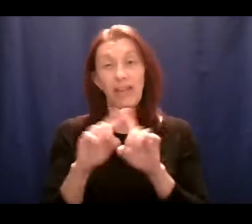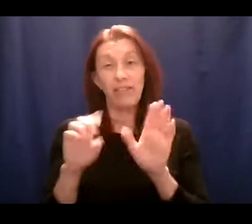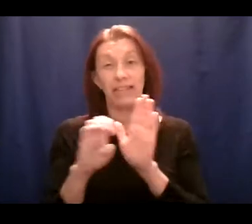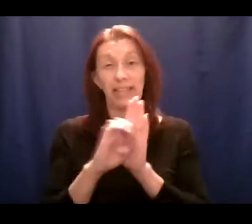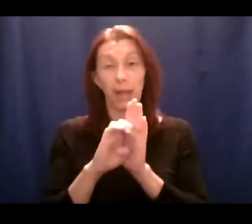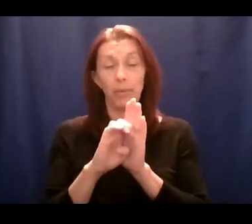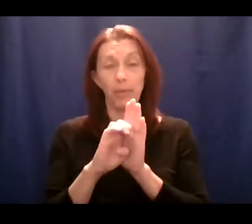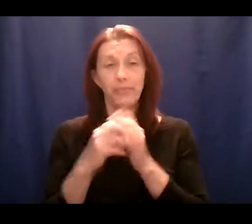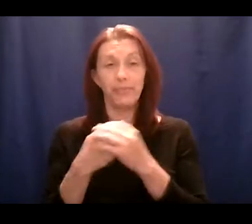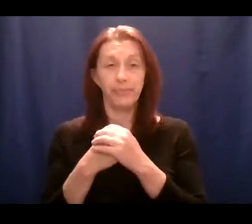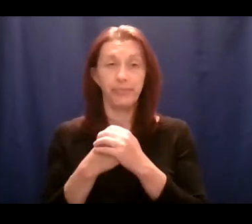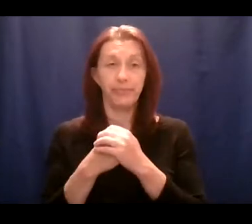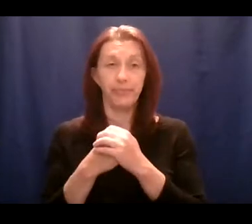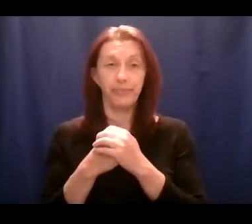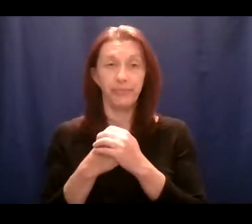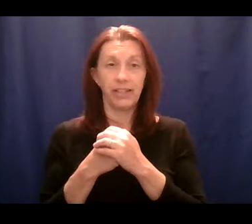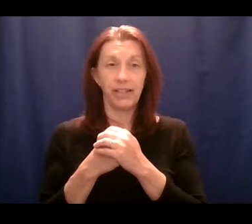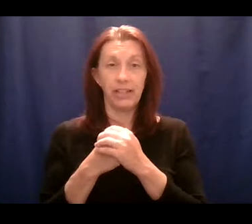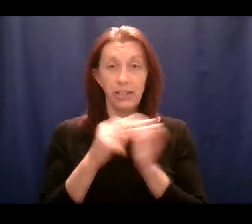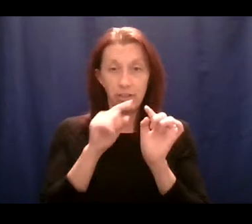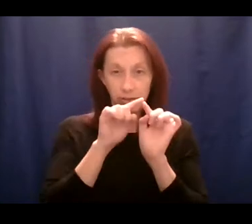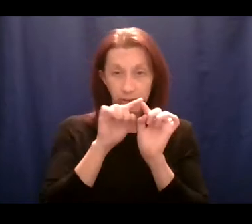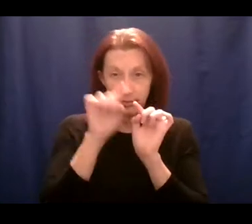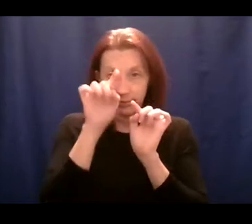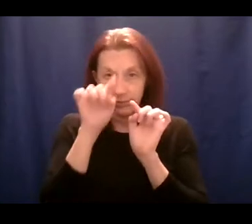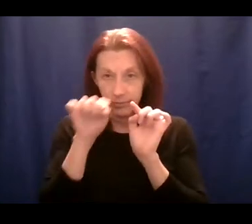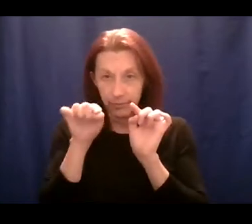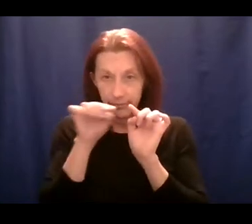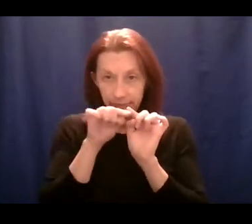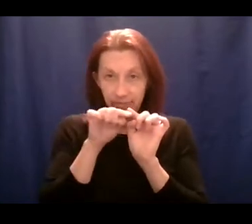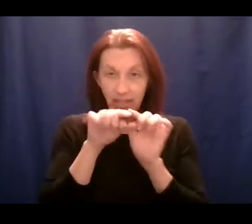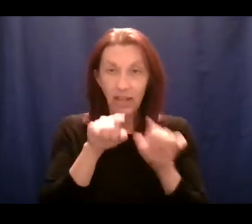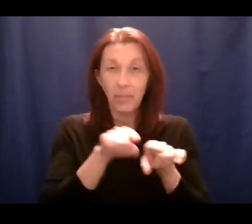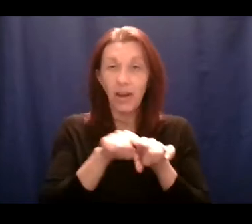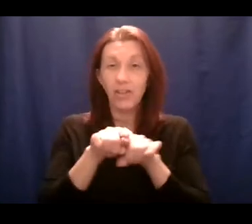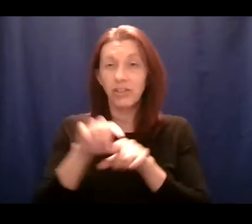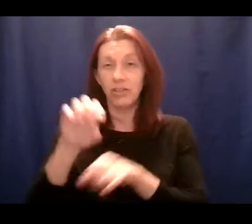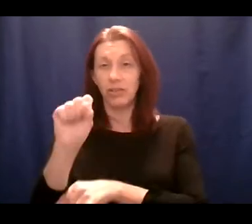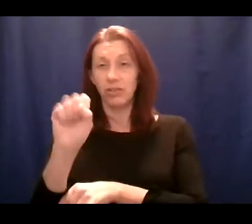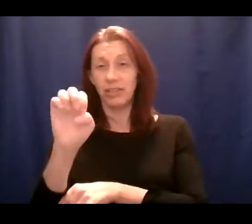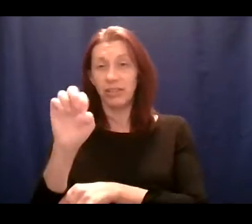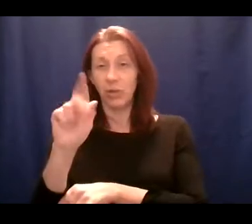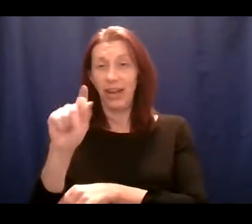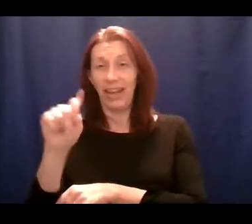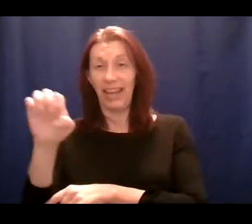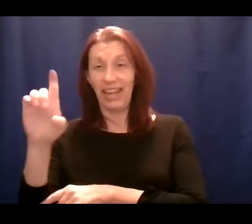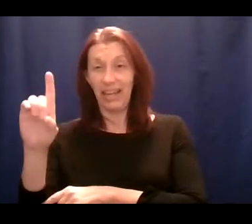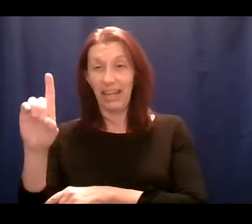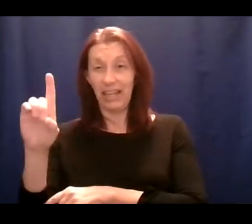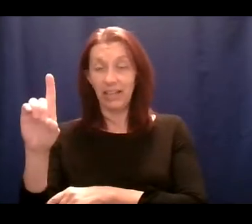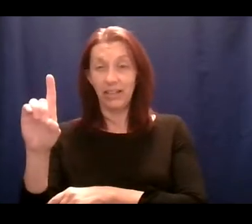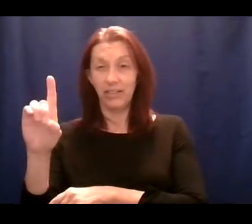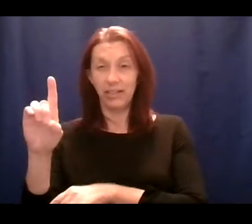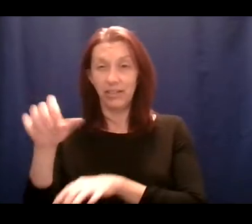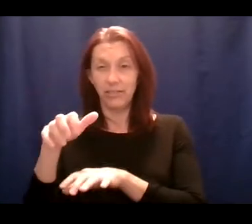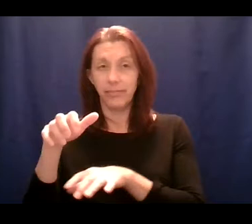some not only triangle but serrated teeth. So here's the one on the left is the great white shark jaw